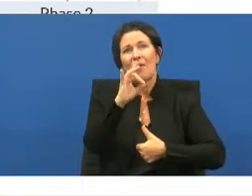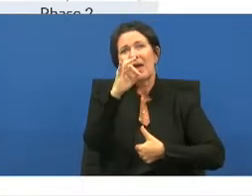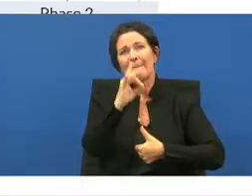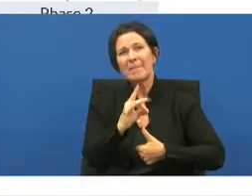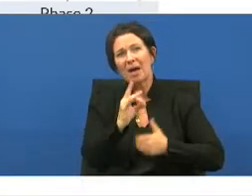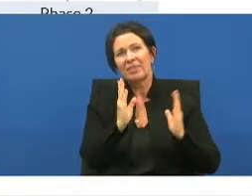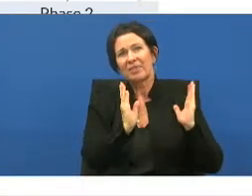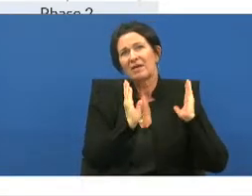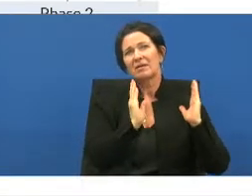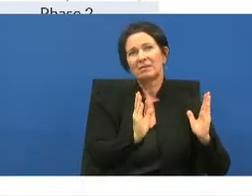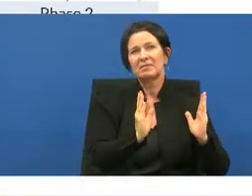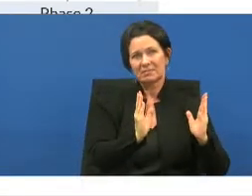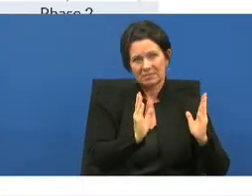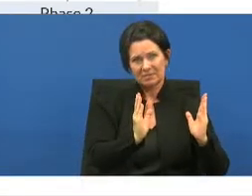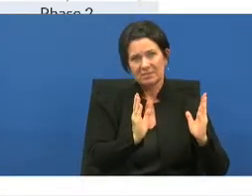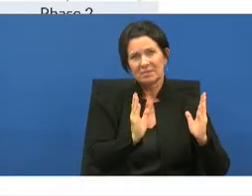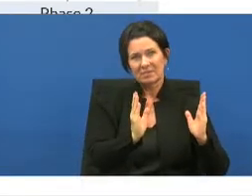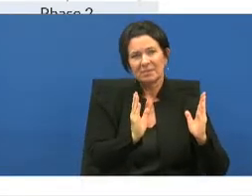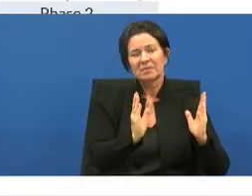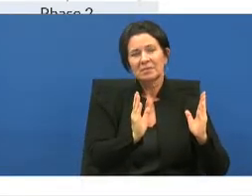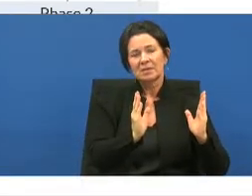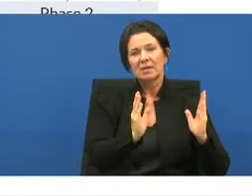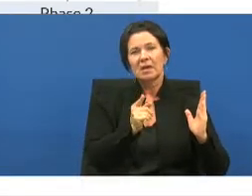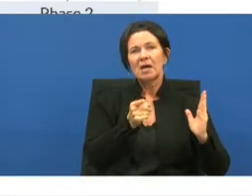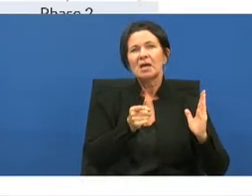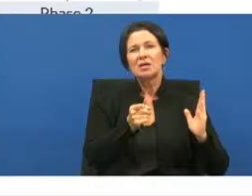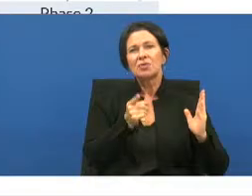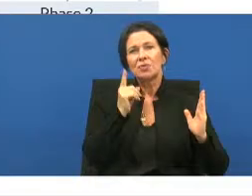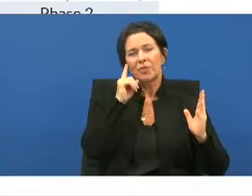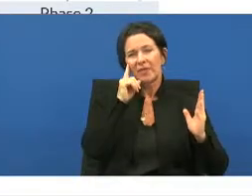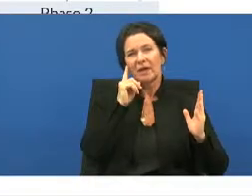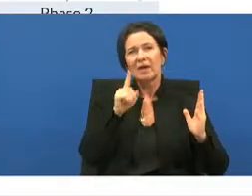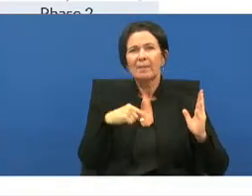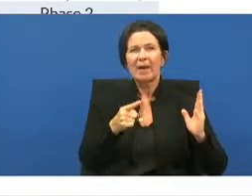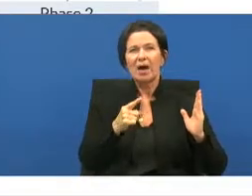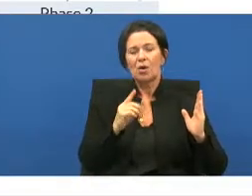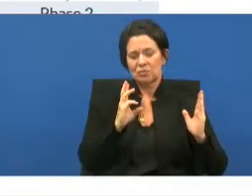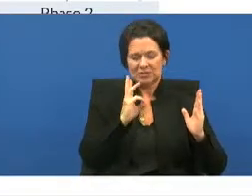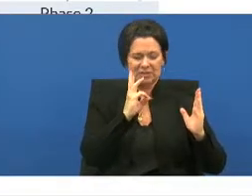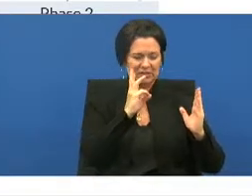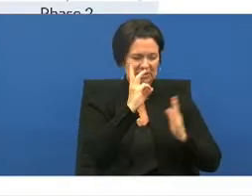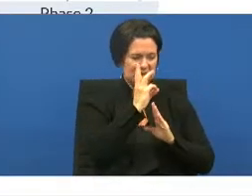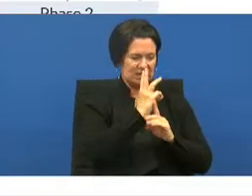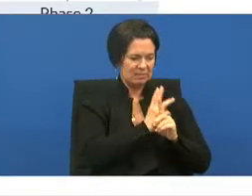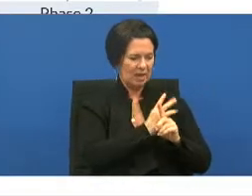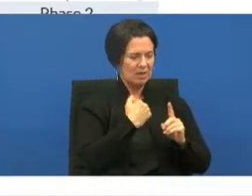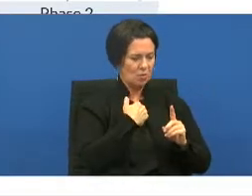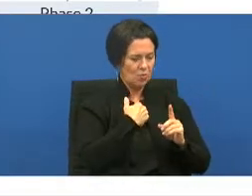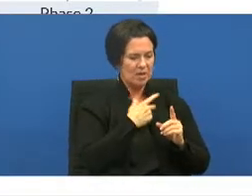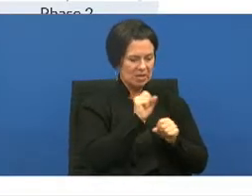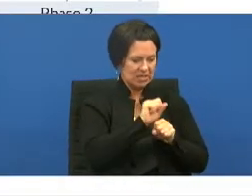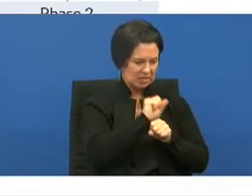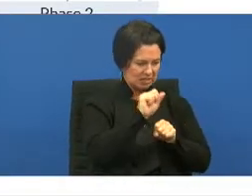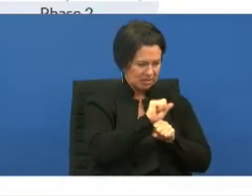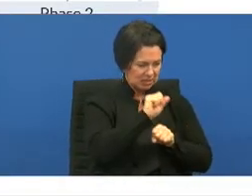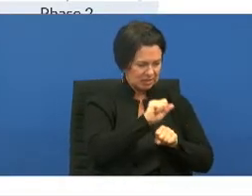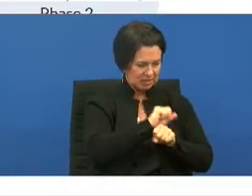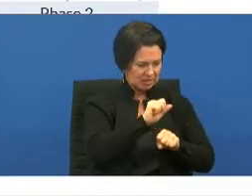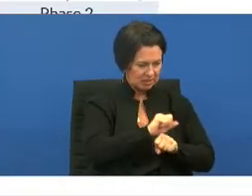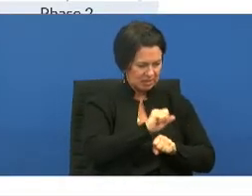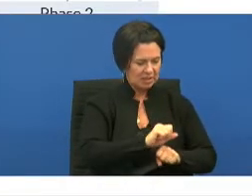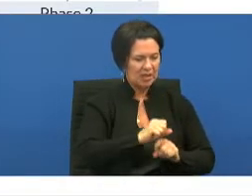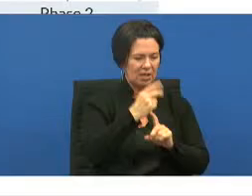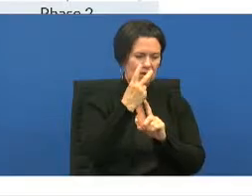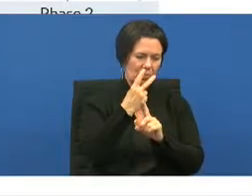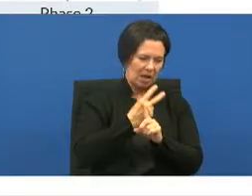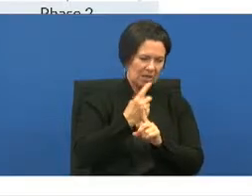There's, we think there's approximately 6 months of us doing the work and putting the information together, and there are probably a month